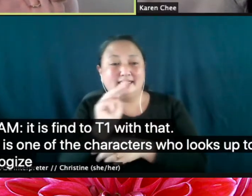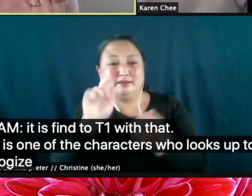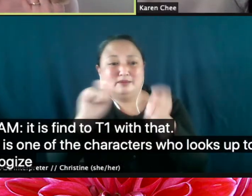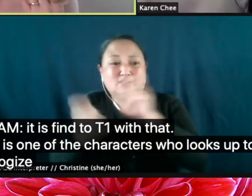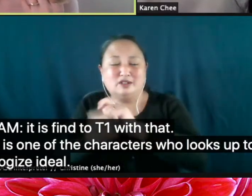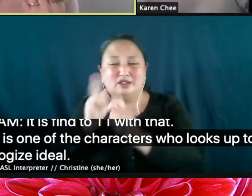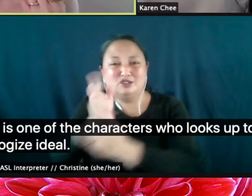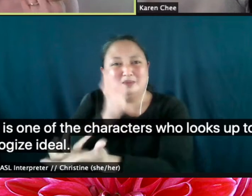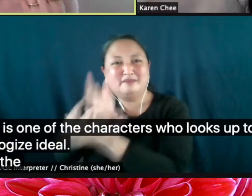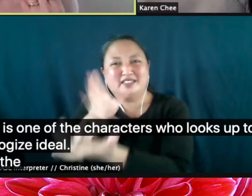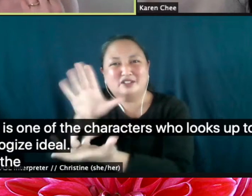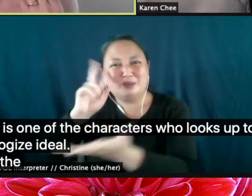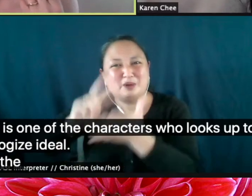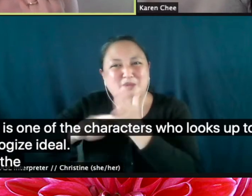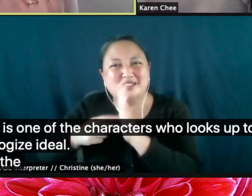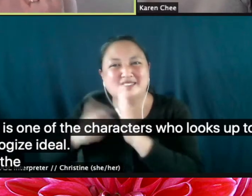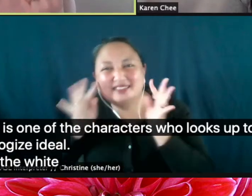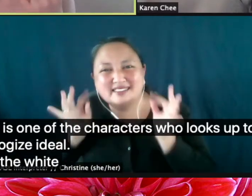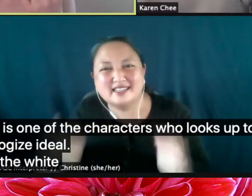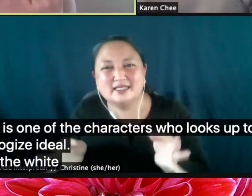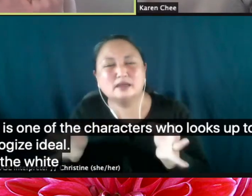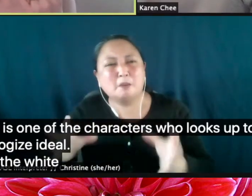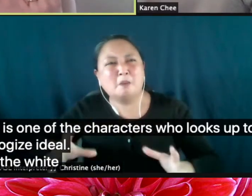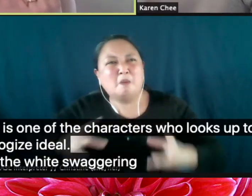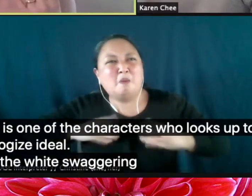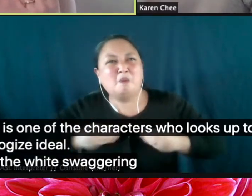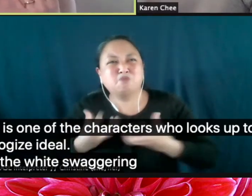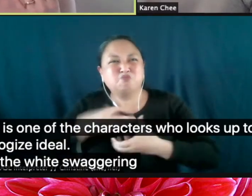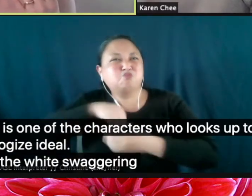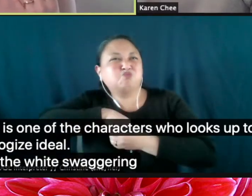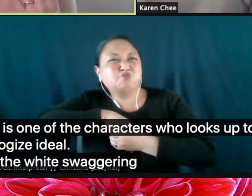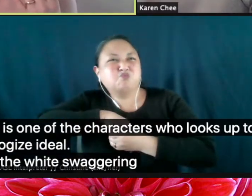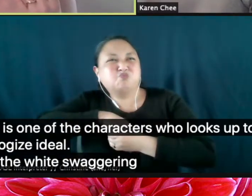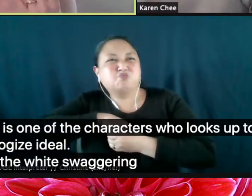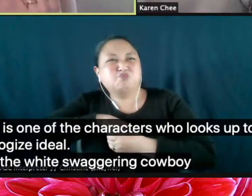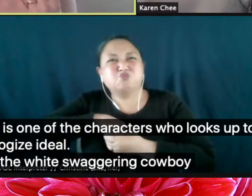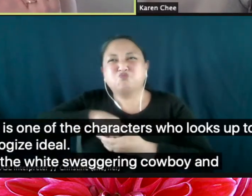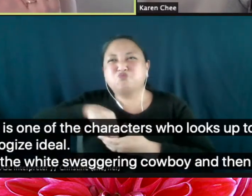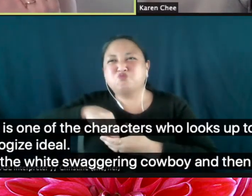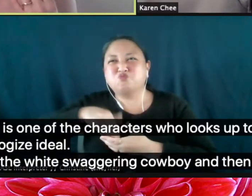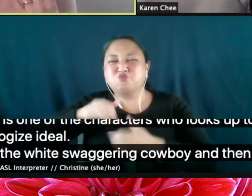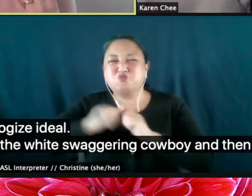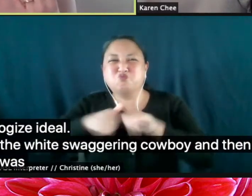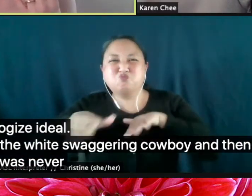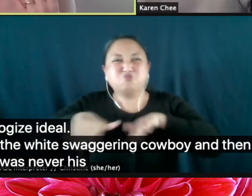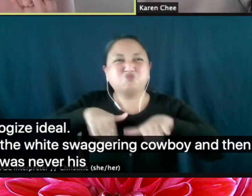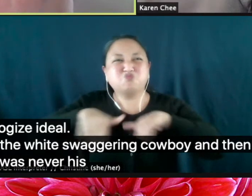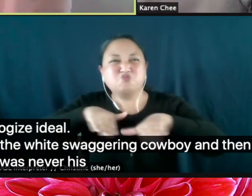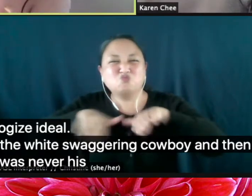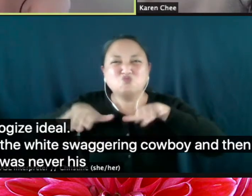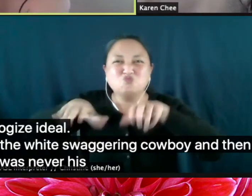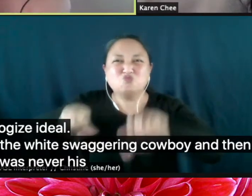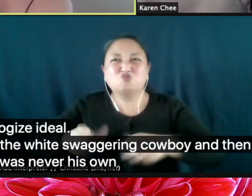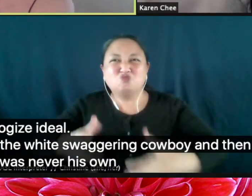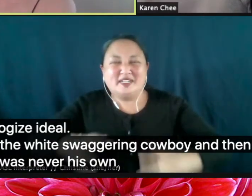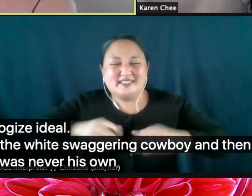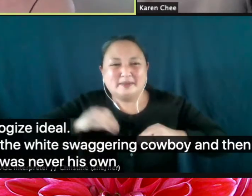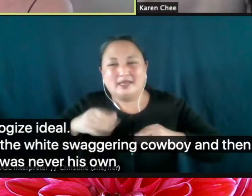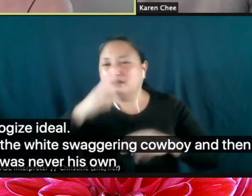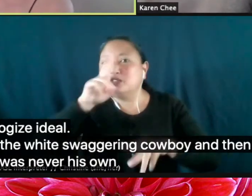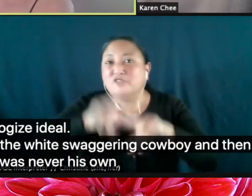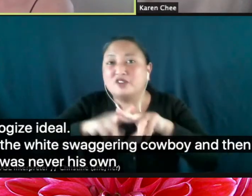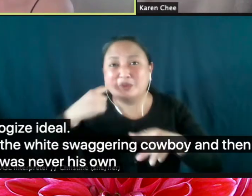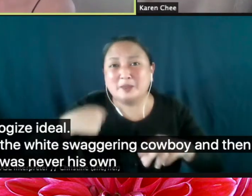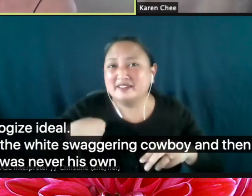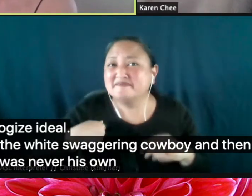own purposes, right? Decides to adopt this swagger, adopt this walk, and just like reclaim that. And that was so fun for me to do.